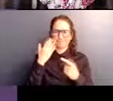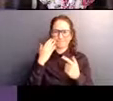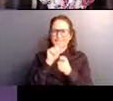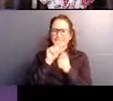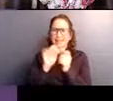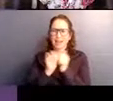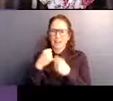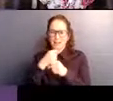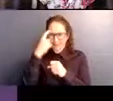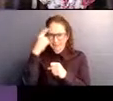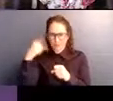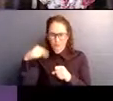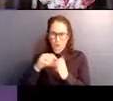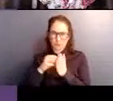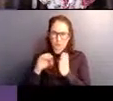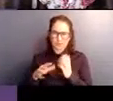them.